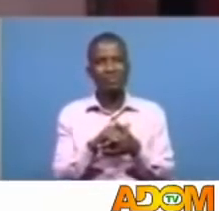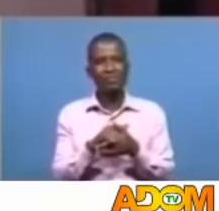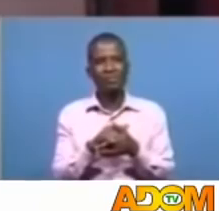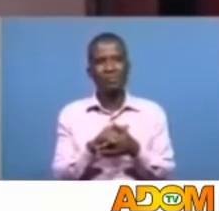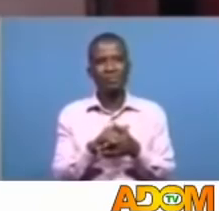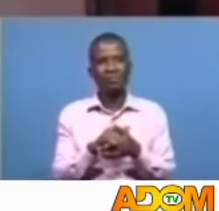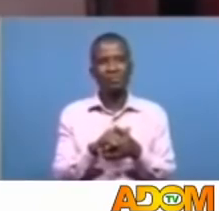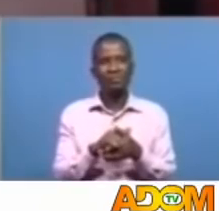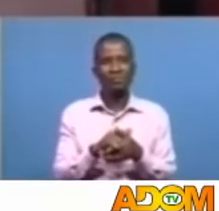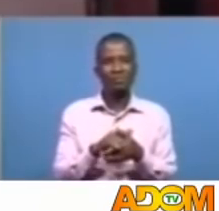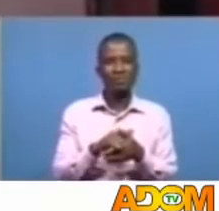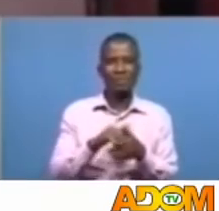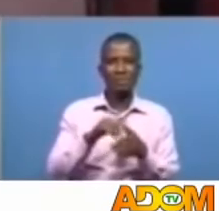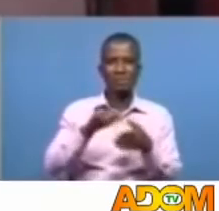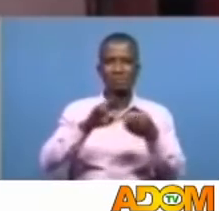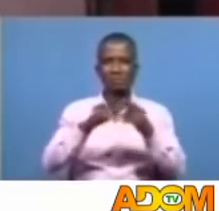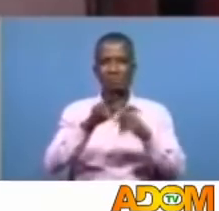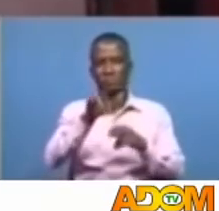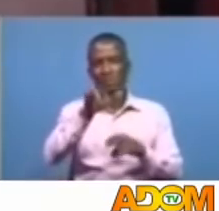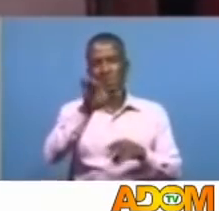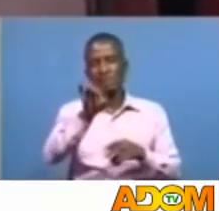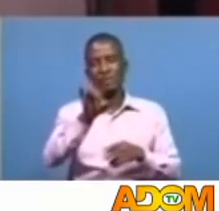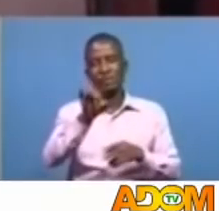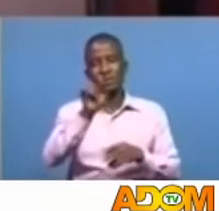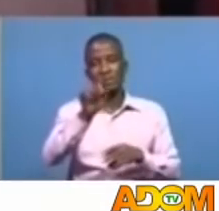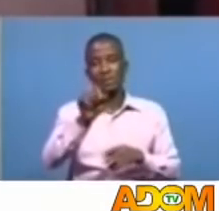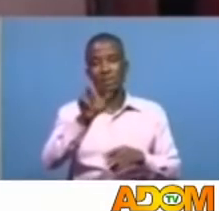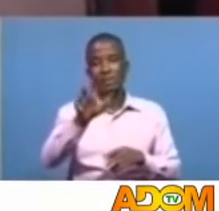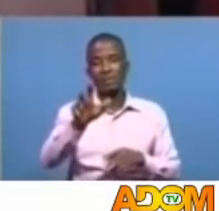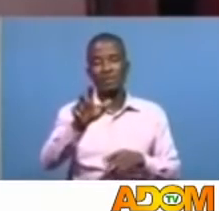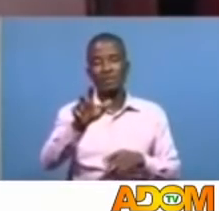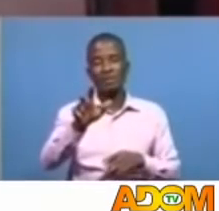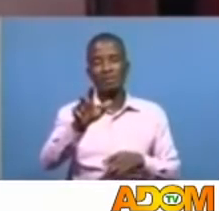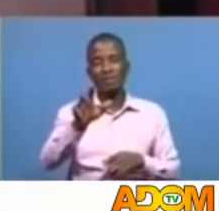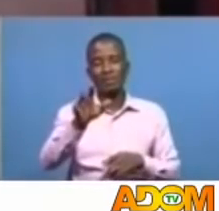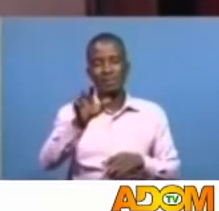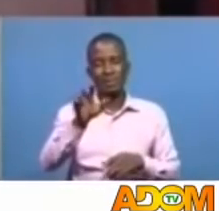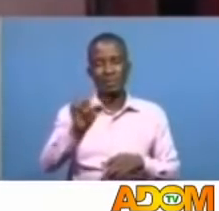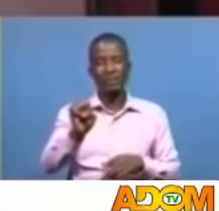other 38 rule 3E5